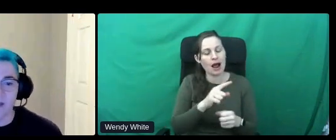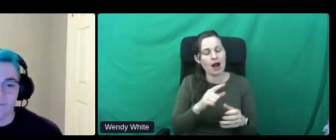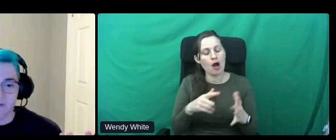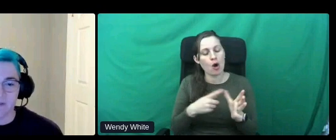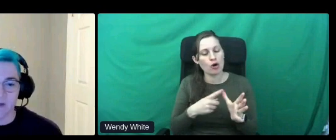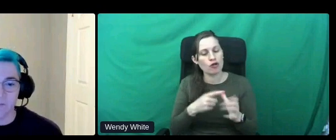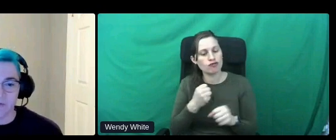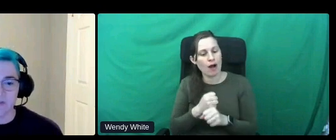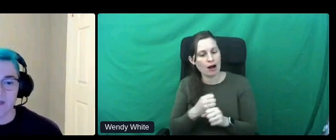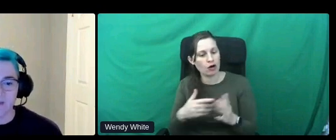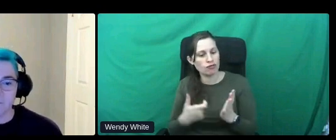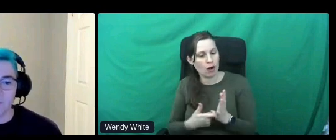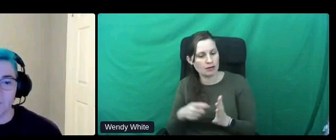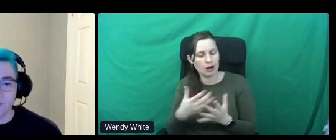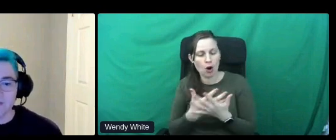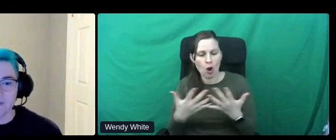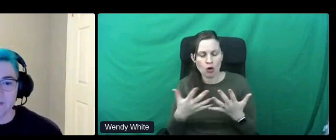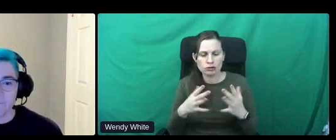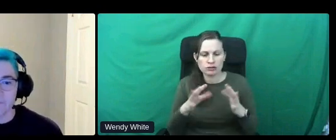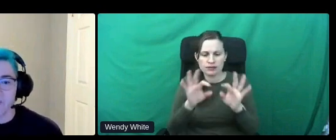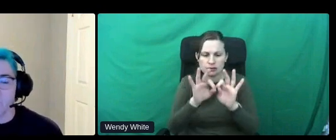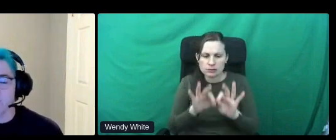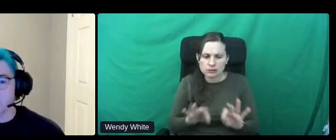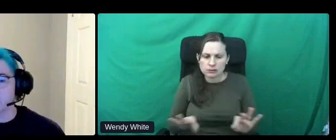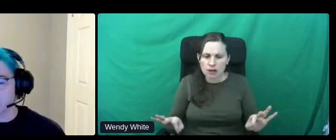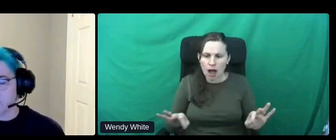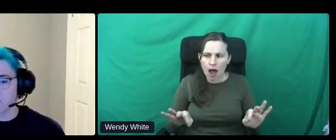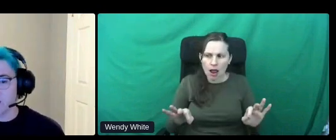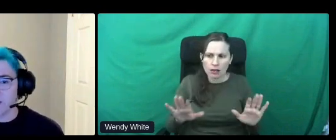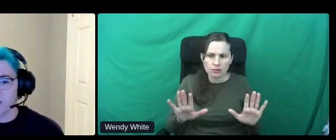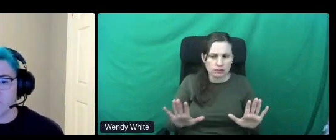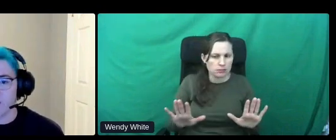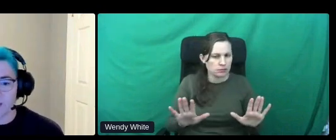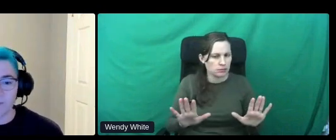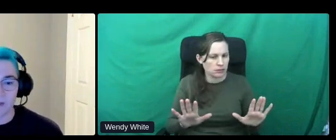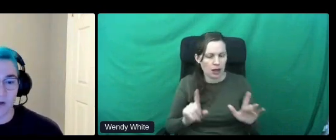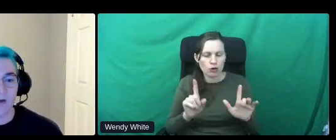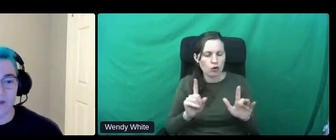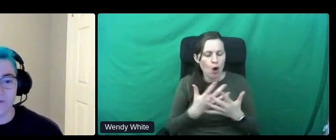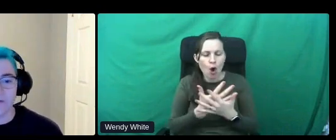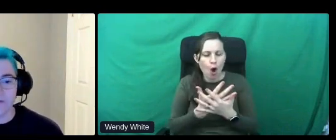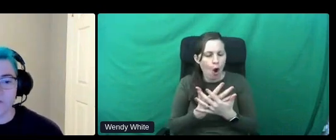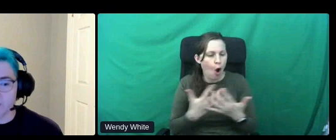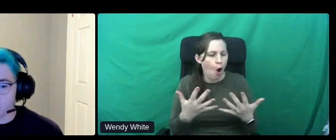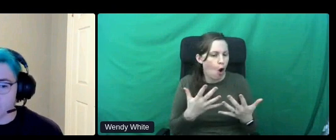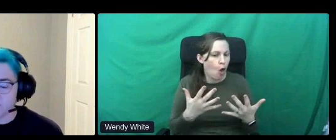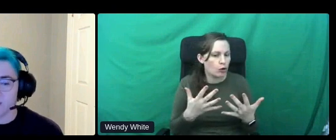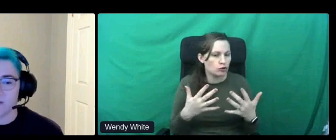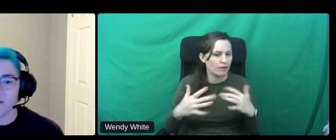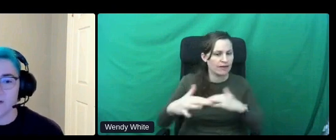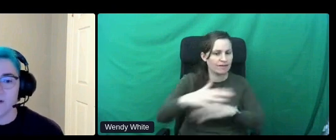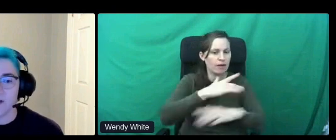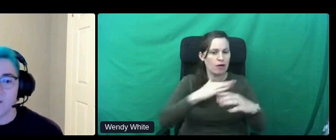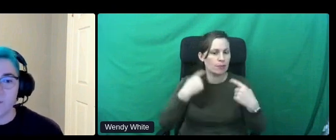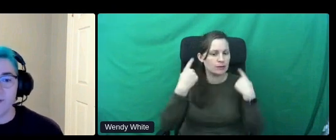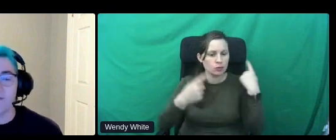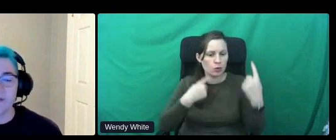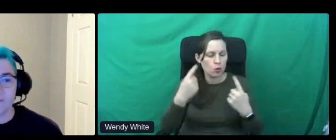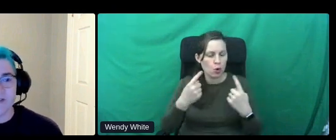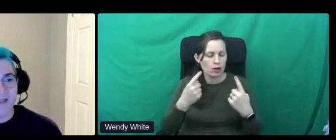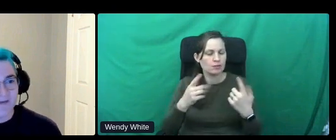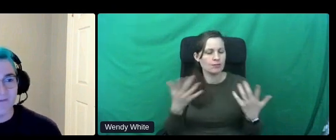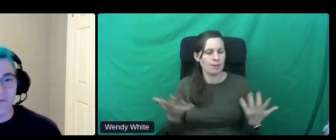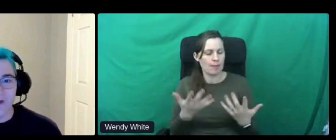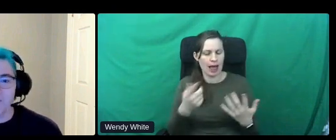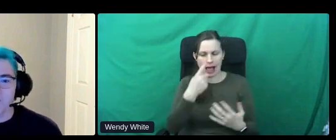there's a lot of somber, silent moments in which there's not a lot of ambient audio to describe the scene, Players